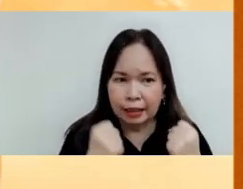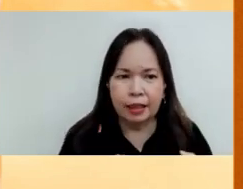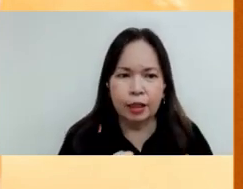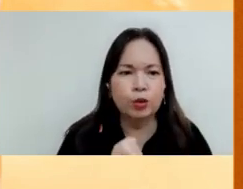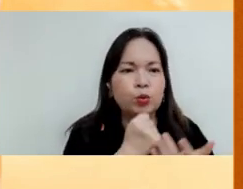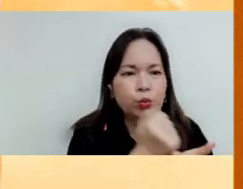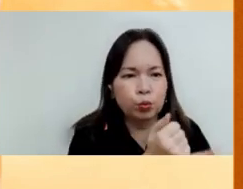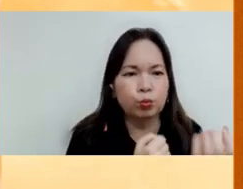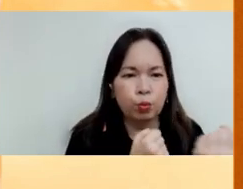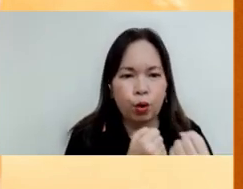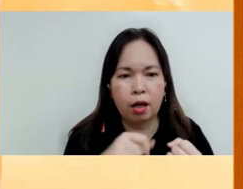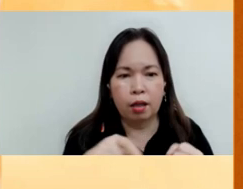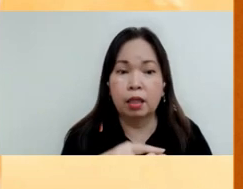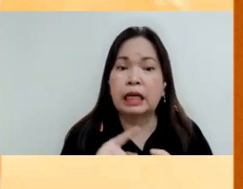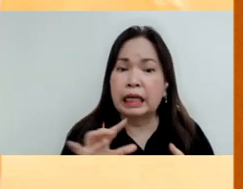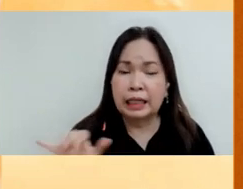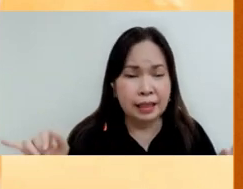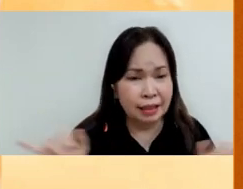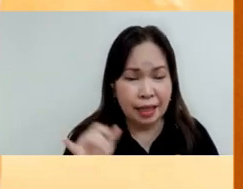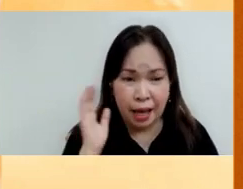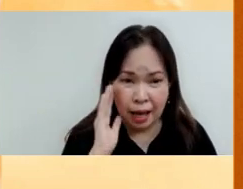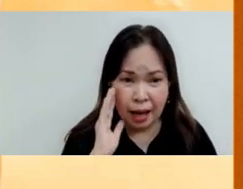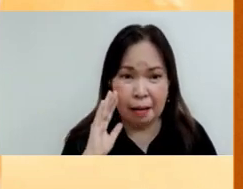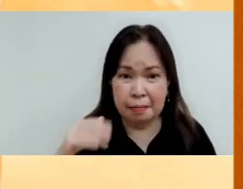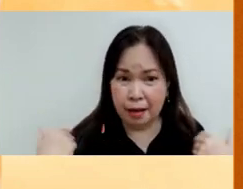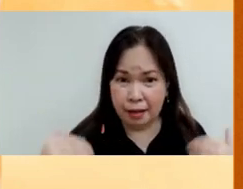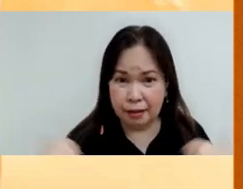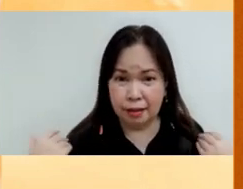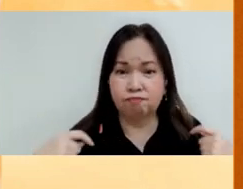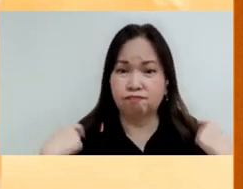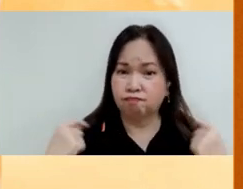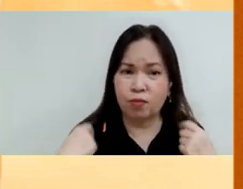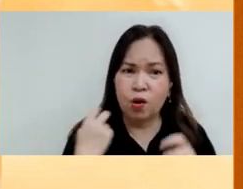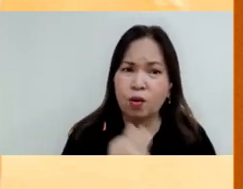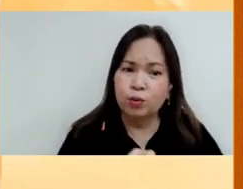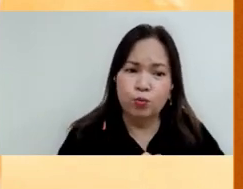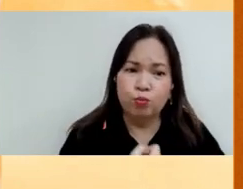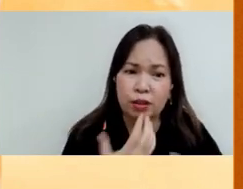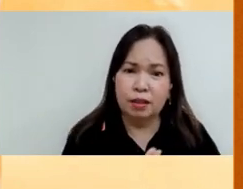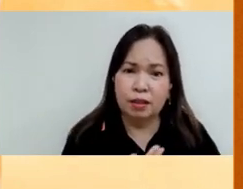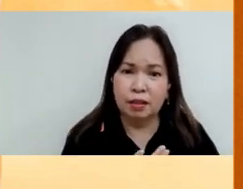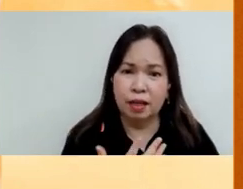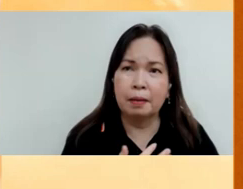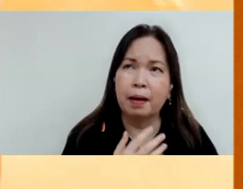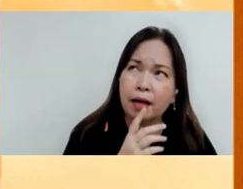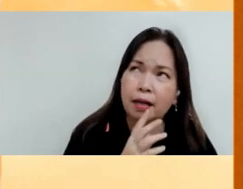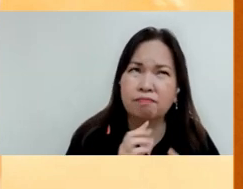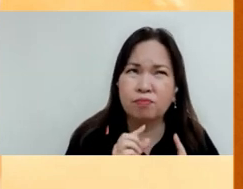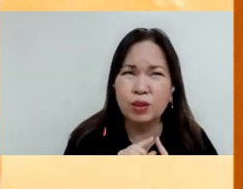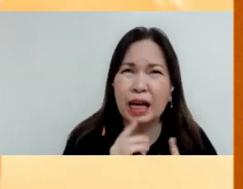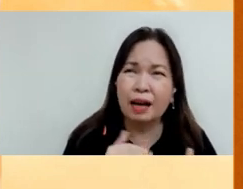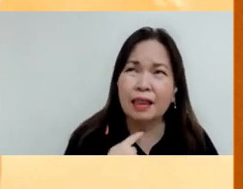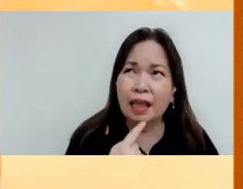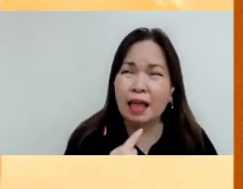it difficult to express themselves, right? So they're still developing that language, no, getting to know themselves. So we have to be